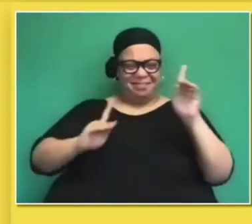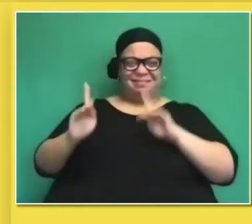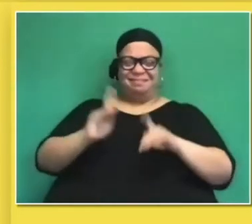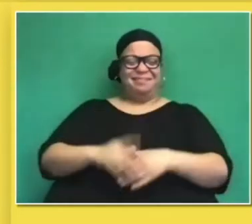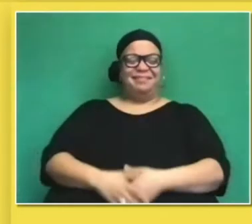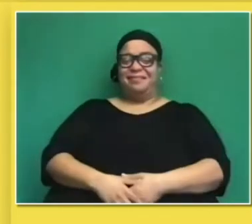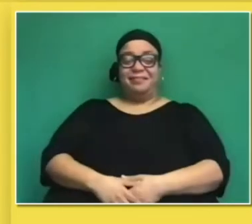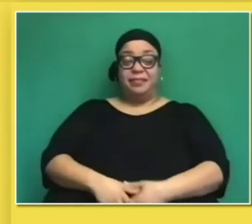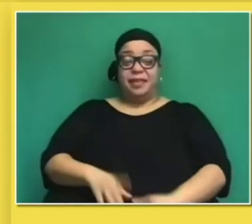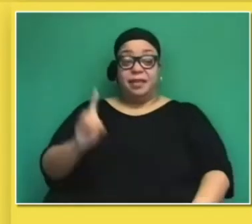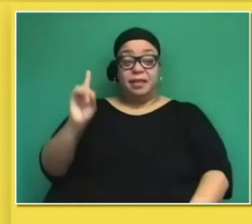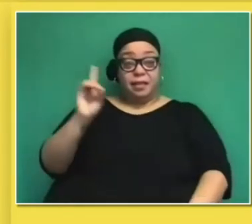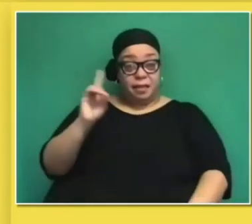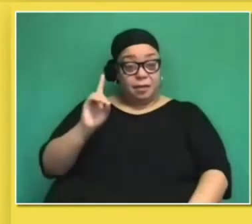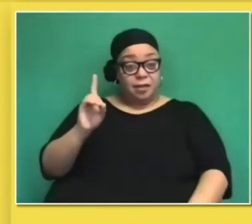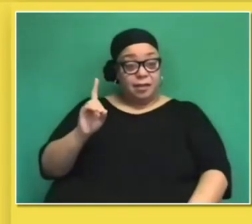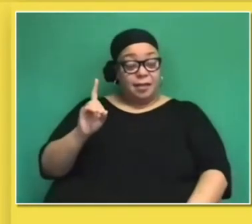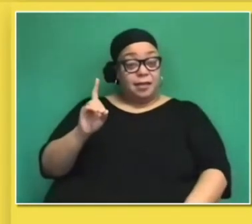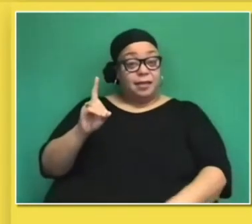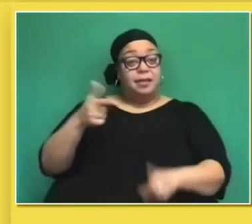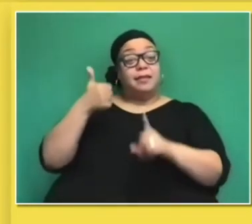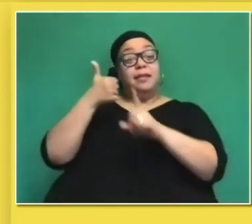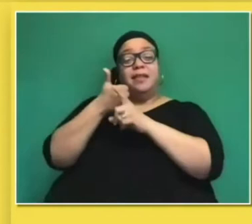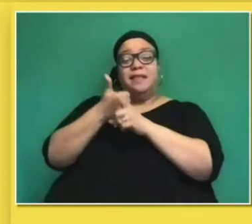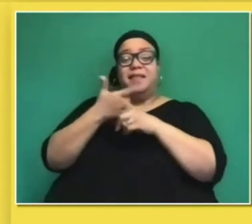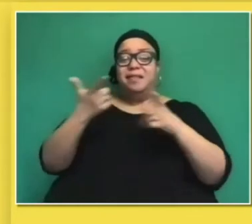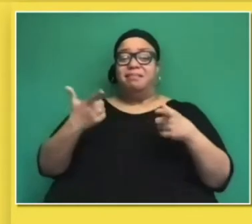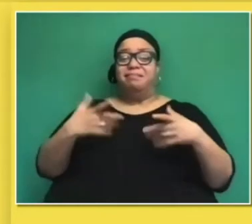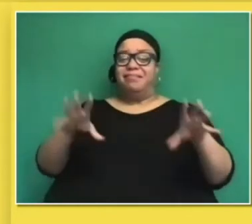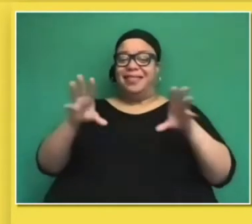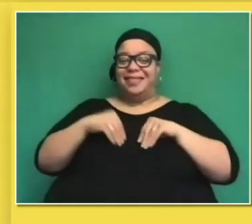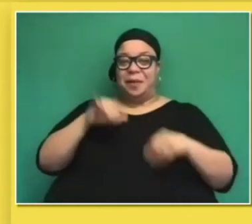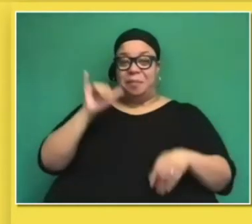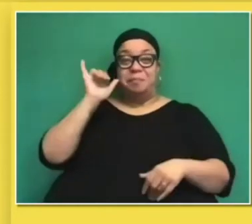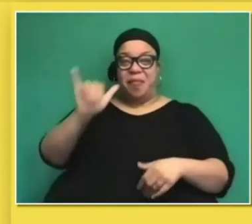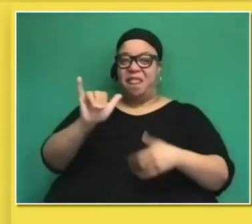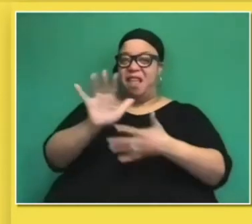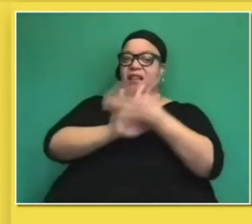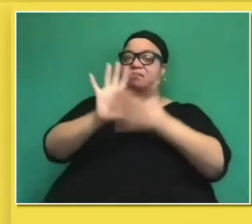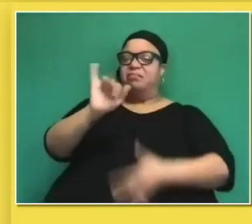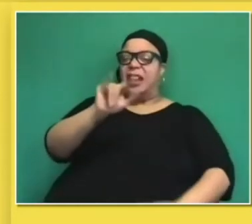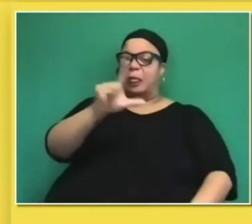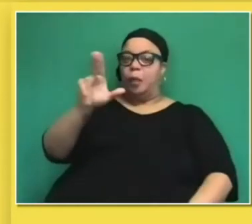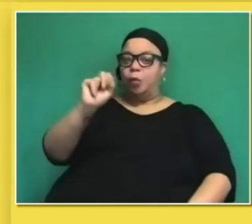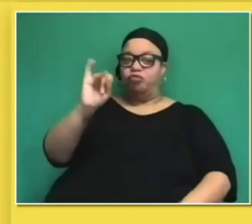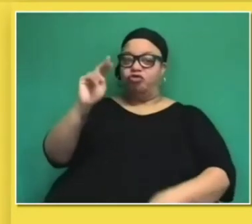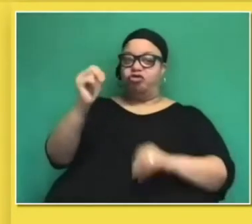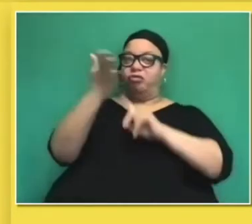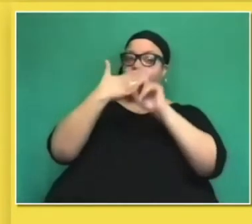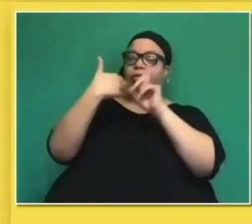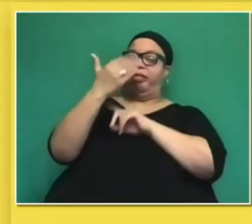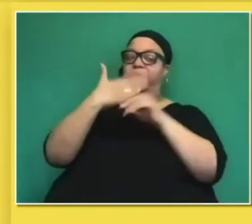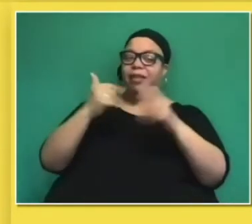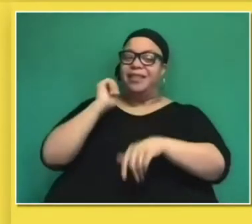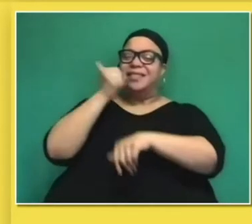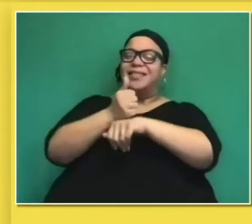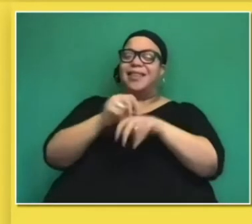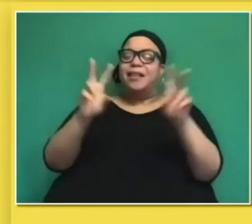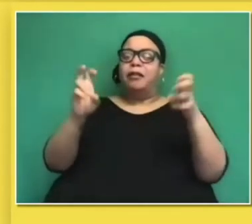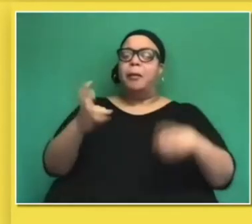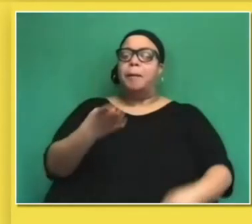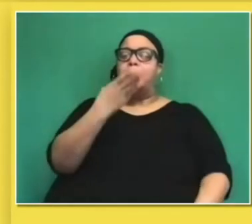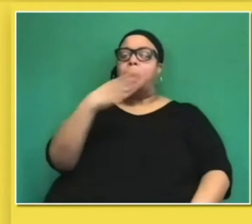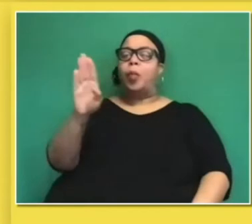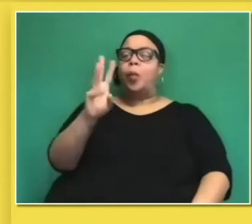the illusion, and they've created so-called blue walls. But this movement, we said, it's not a blue wall or a red